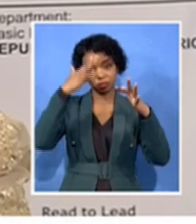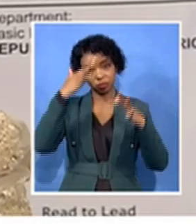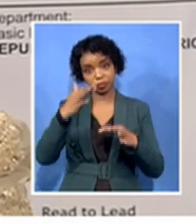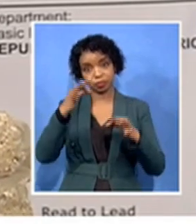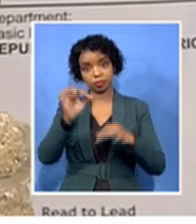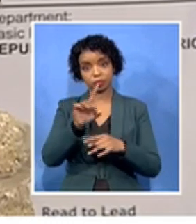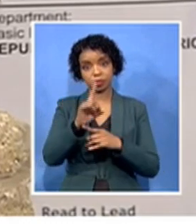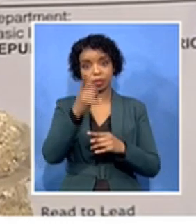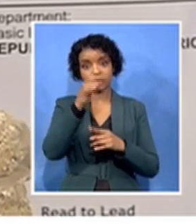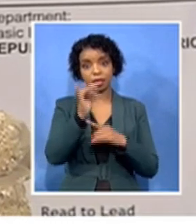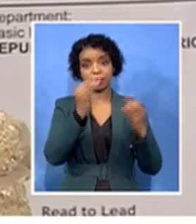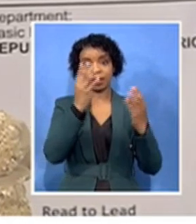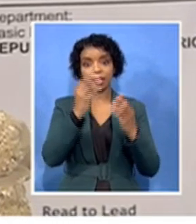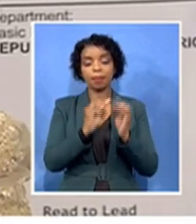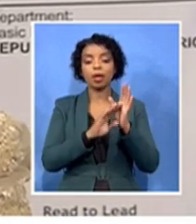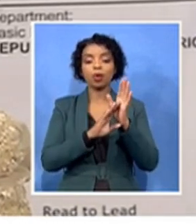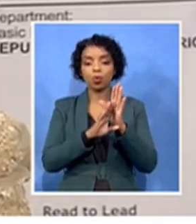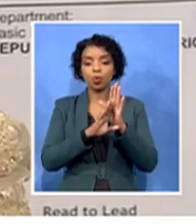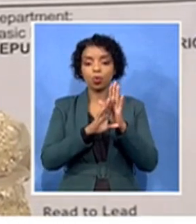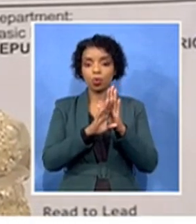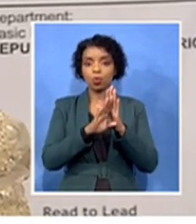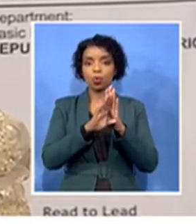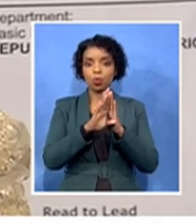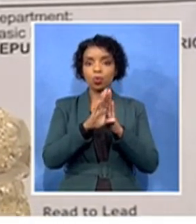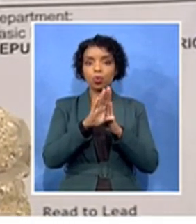Africa will be able to produce